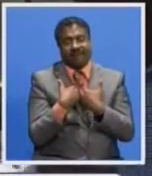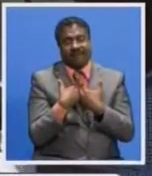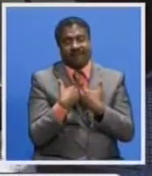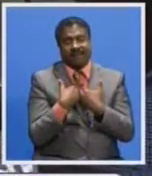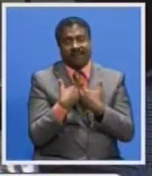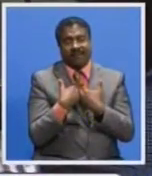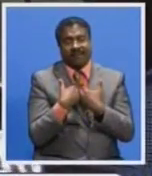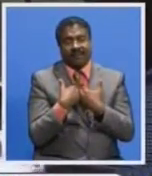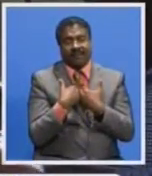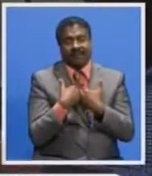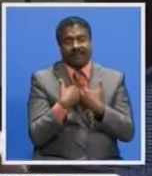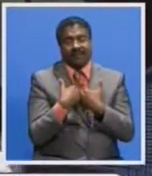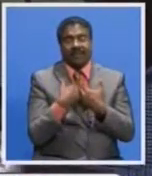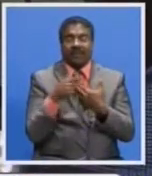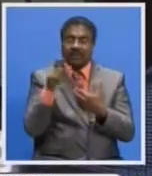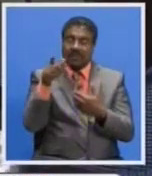tuchindike amakoti.